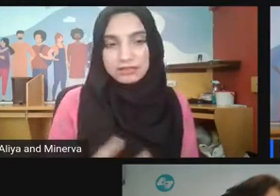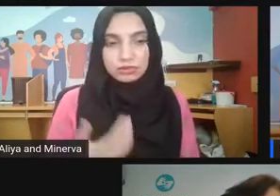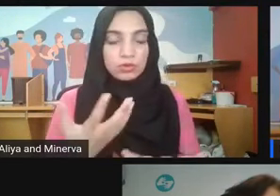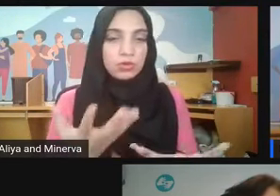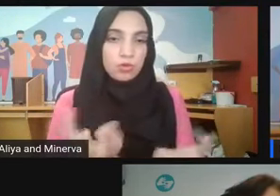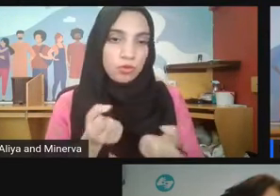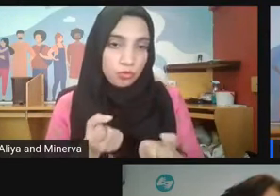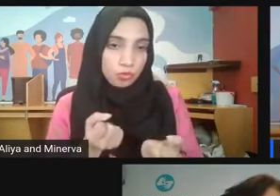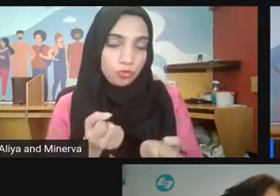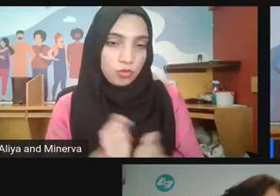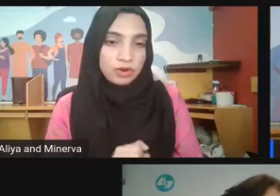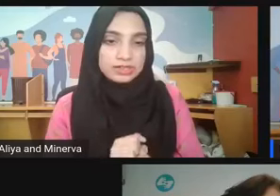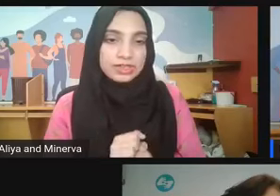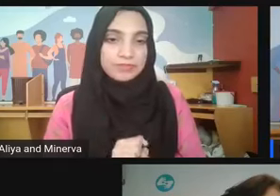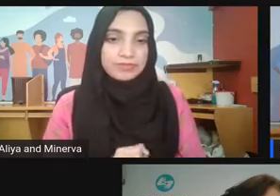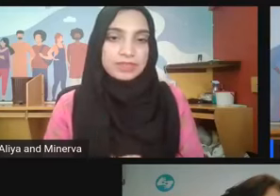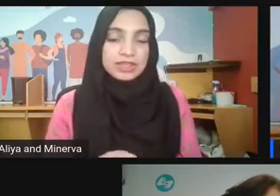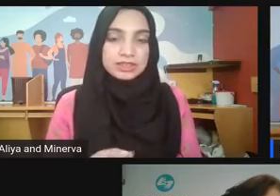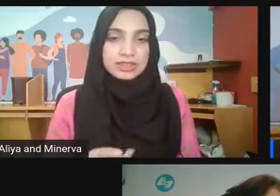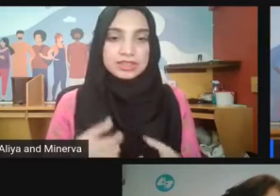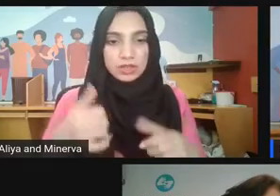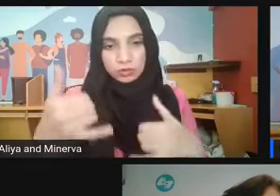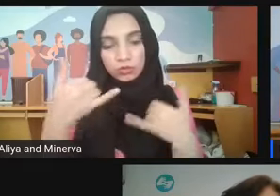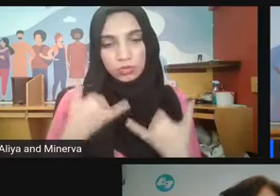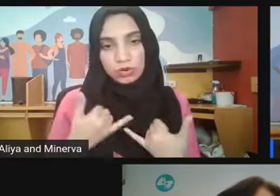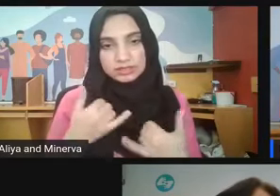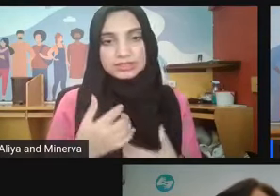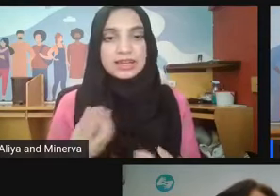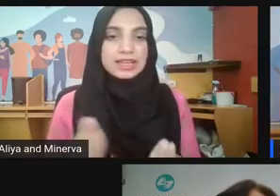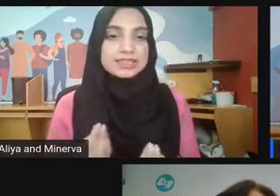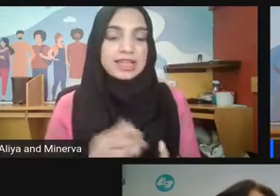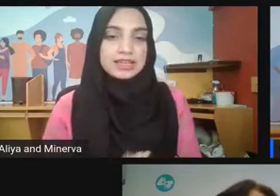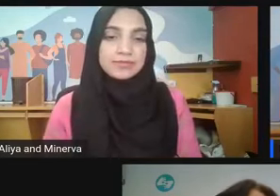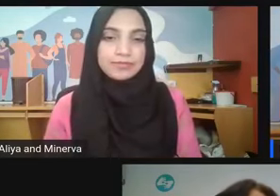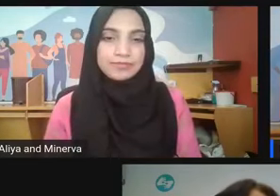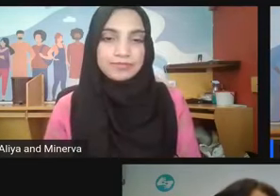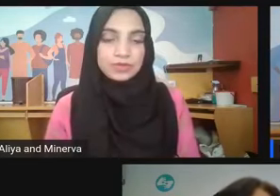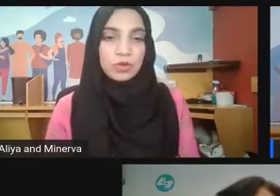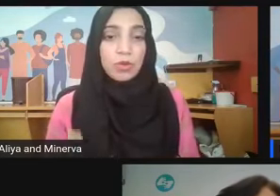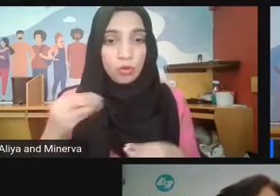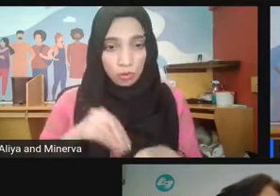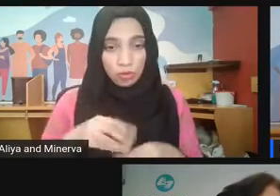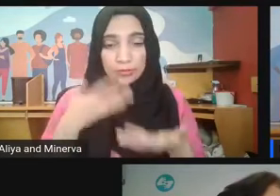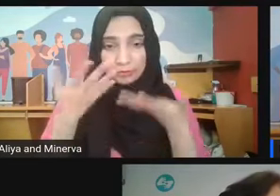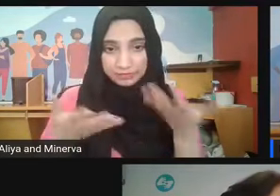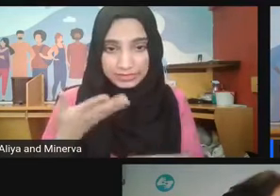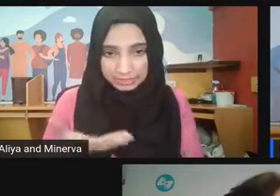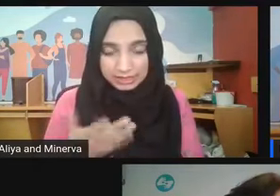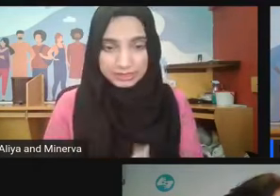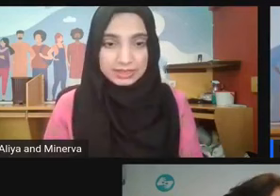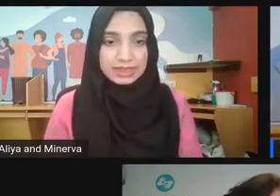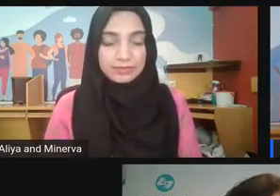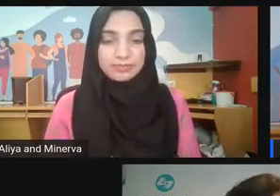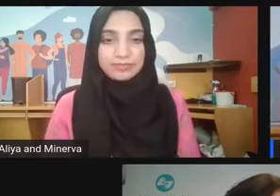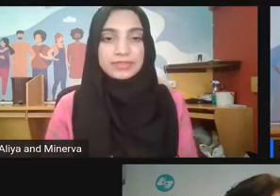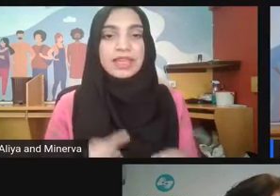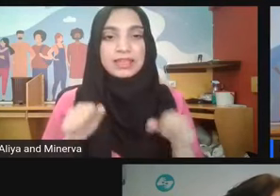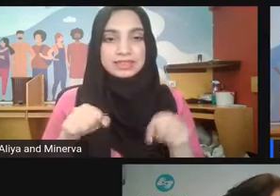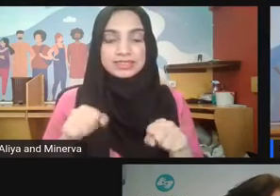of this opportunity. Is there something more that you'd like to tell our audience today? Yes, about the